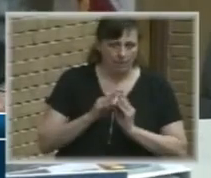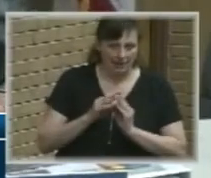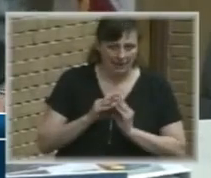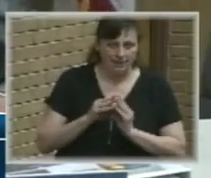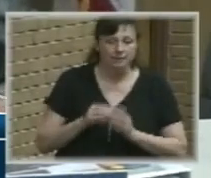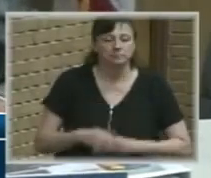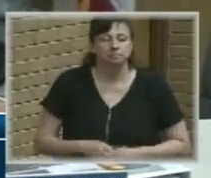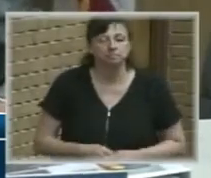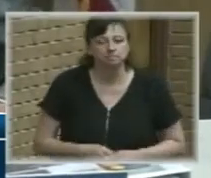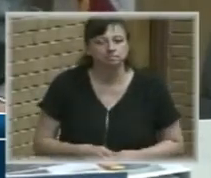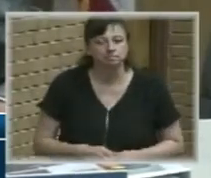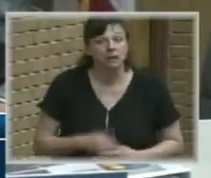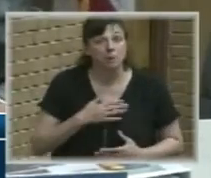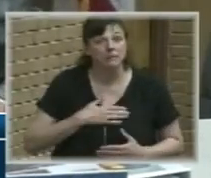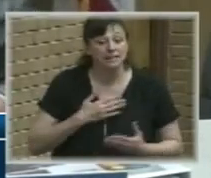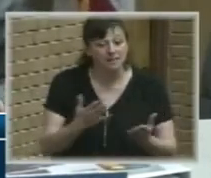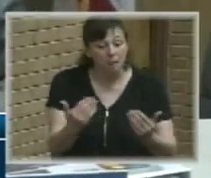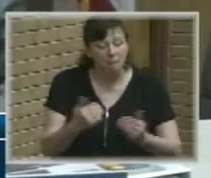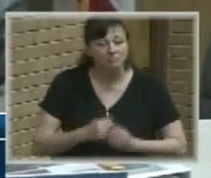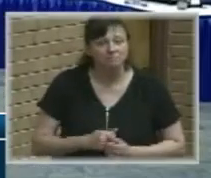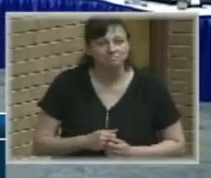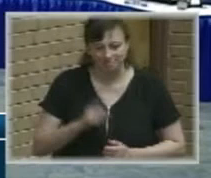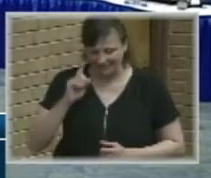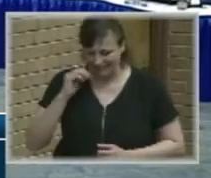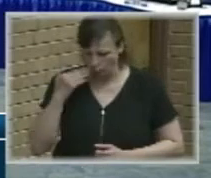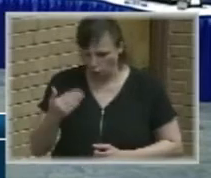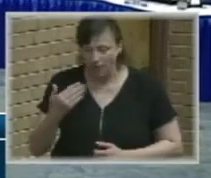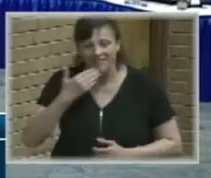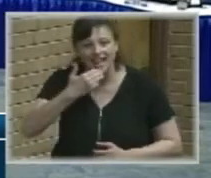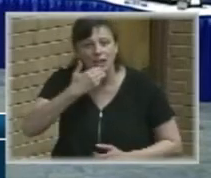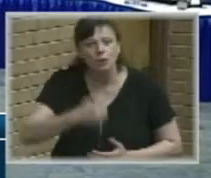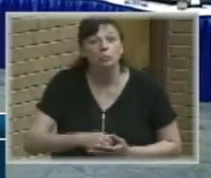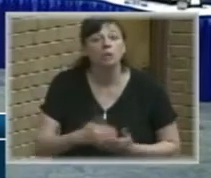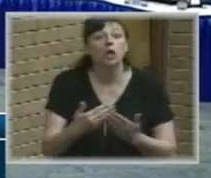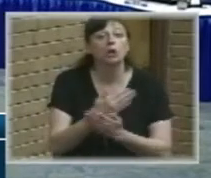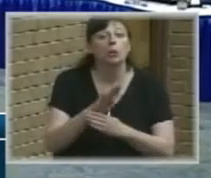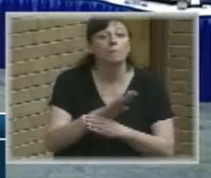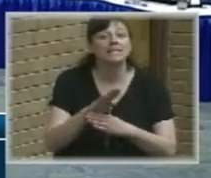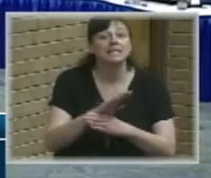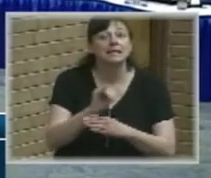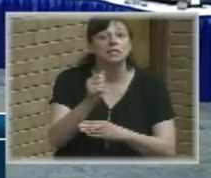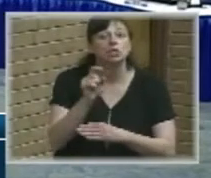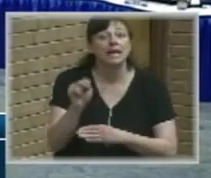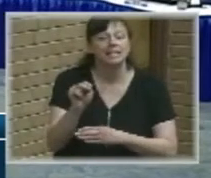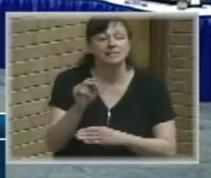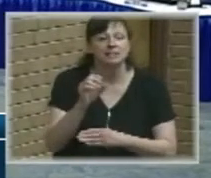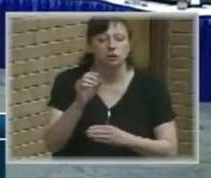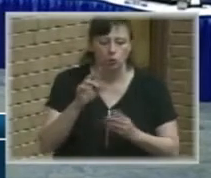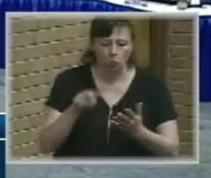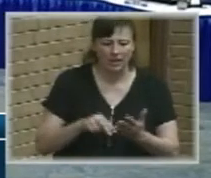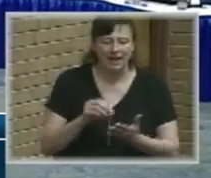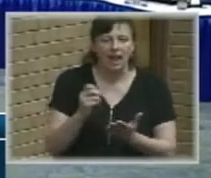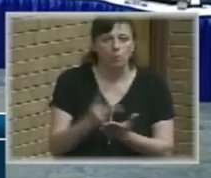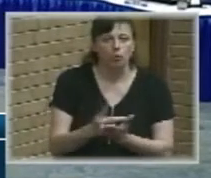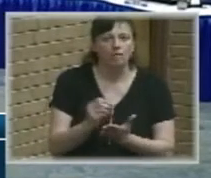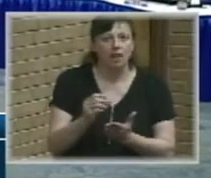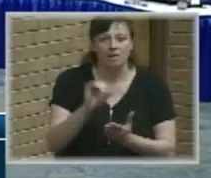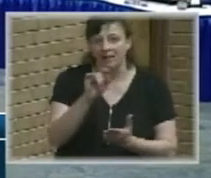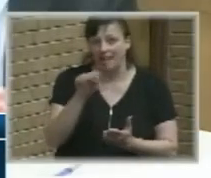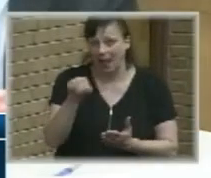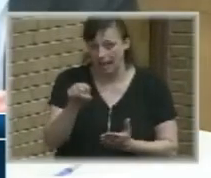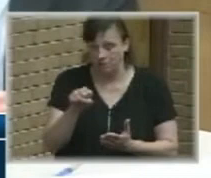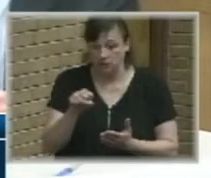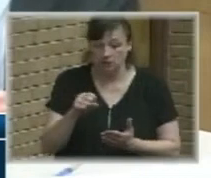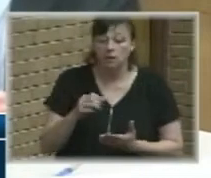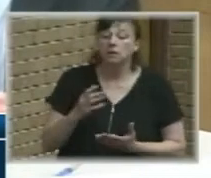please attend. Sounds good, thank you. New business, Jason, reading and approval of claims. Yes, Bill, earlier today,